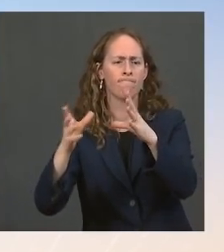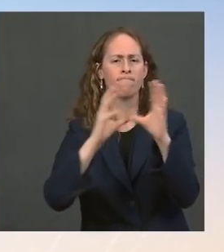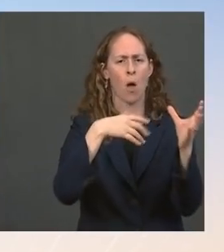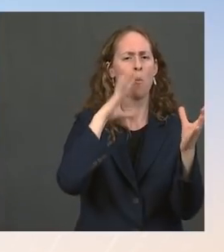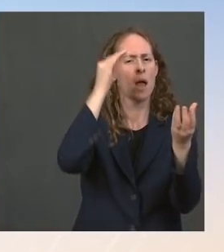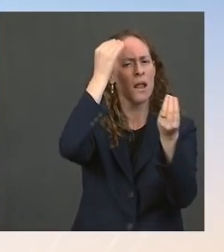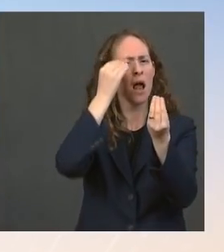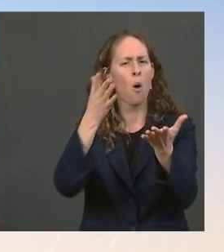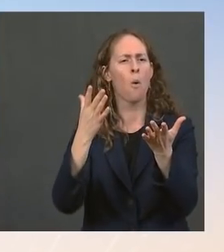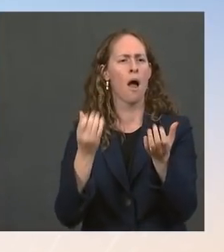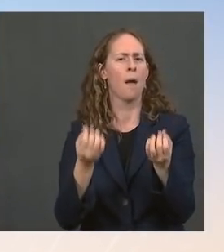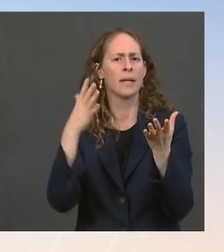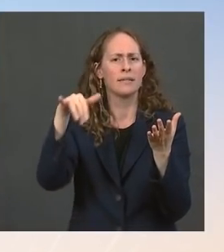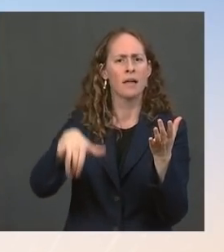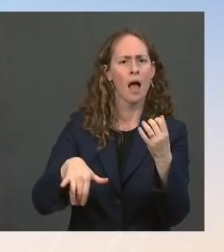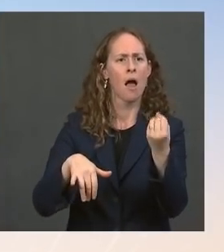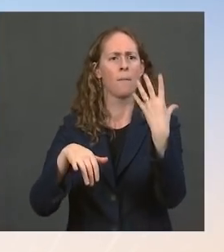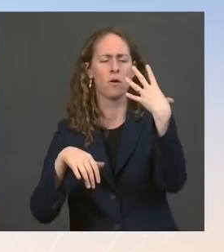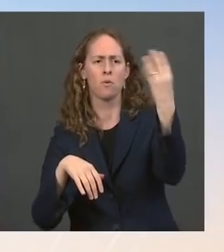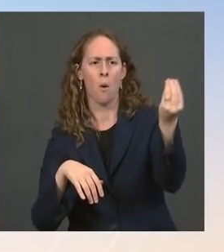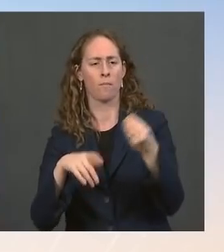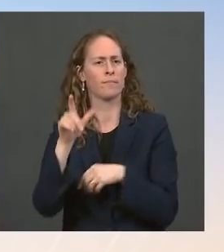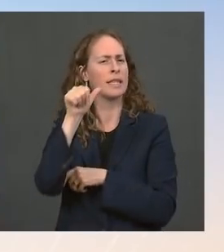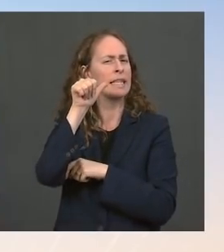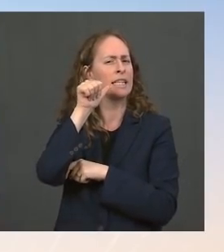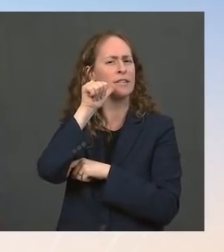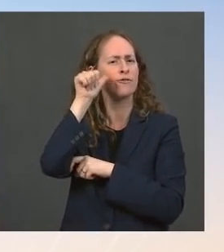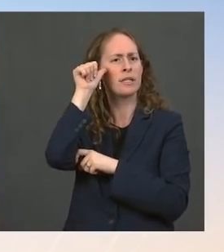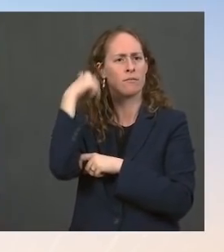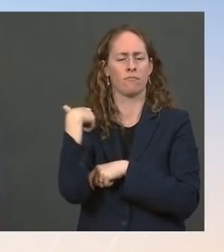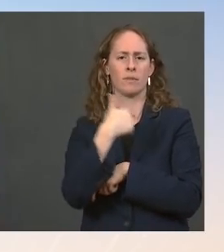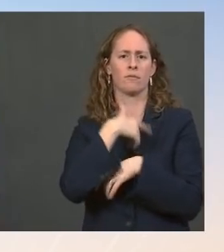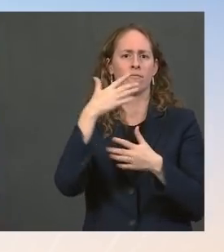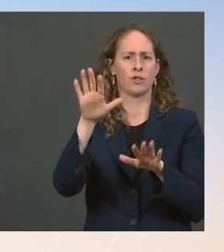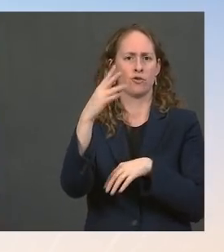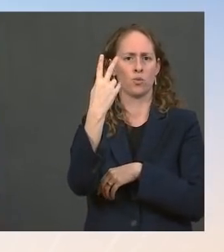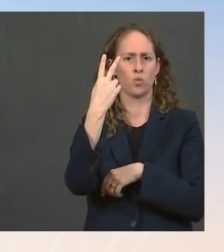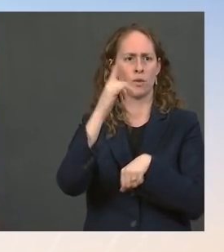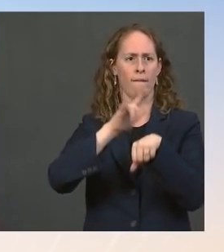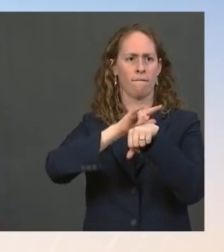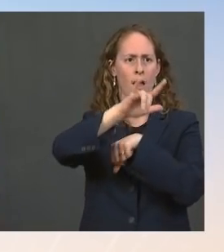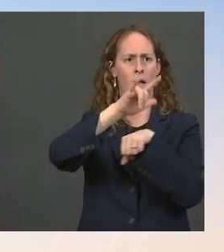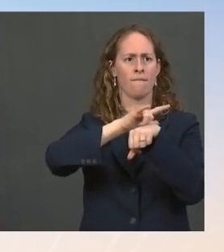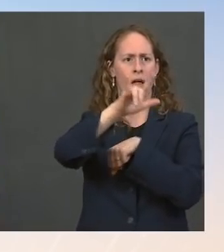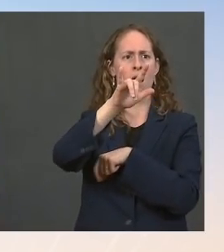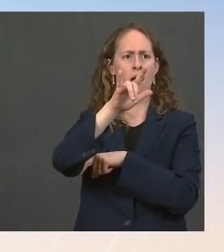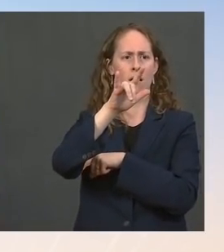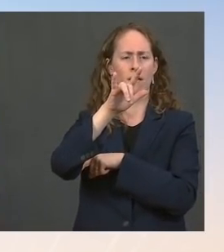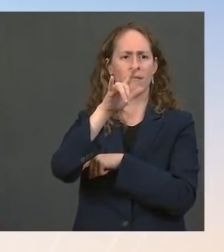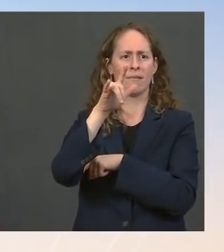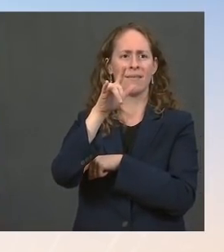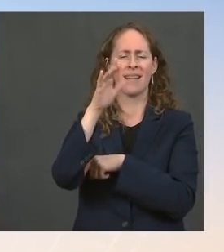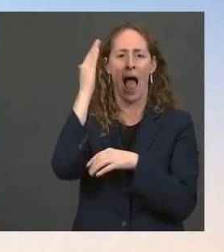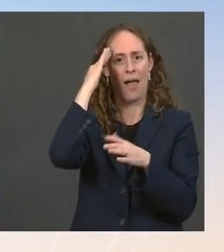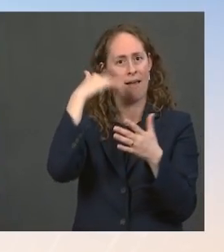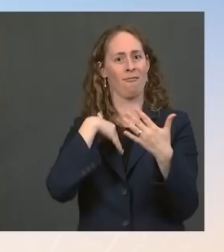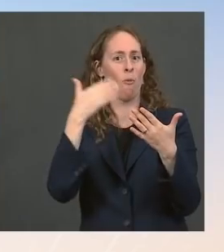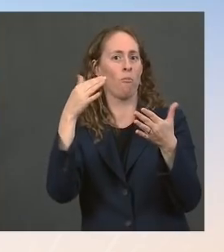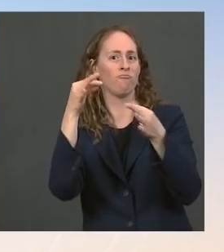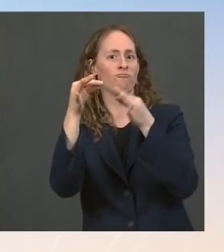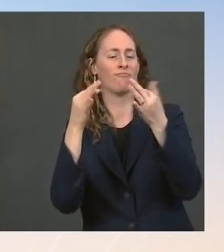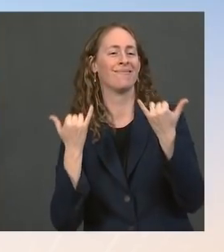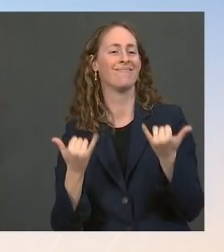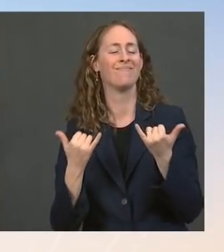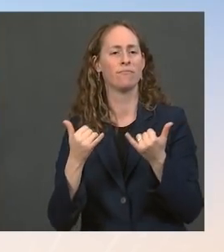two repatriation flights yesterday. I'm just going to give you a little more information than you asked for, but just so everybody has it, with a total of 318